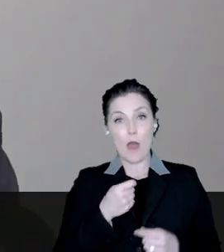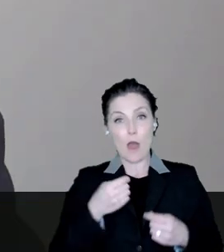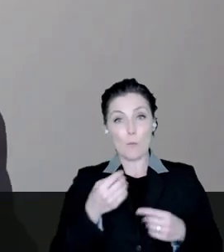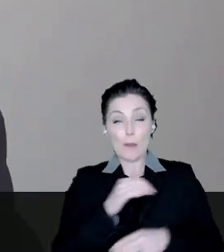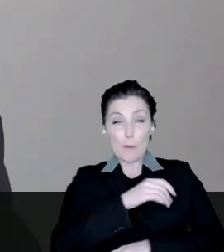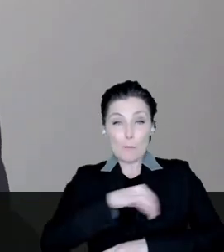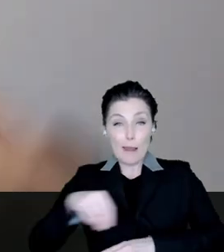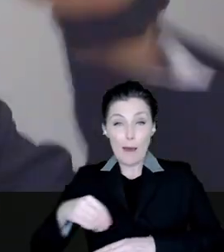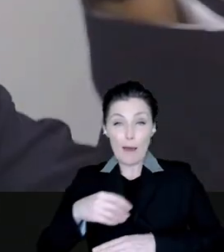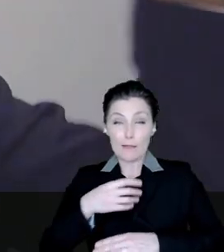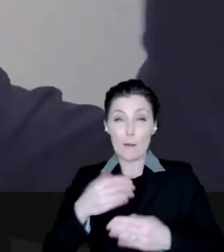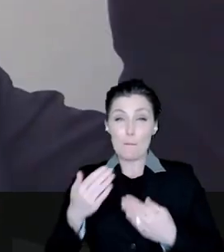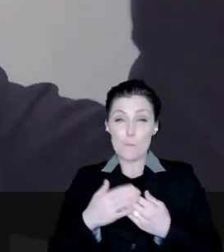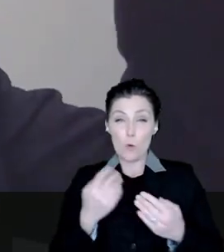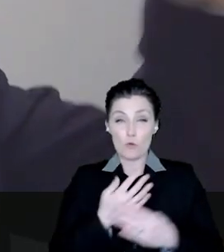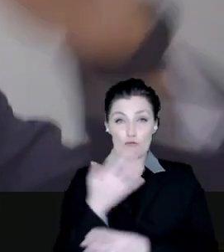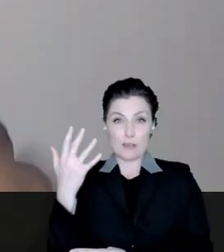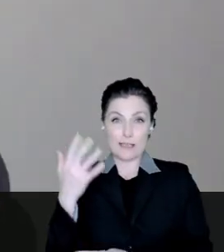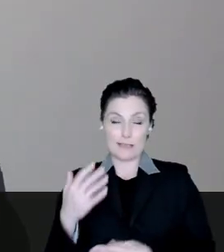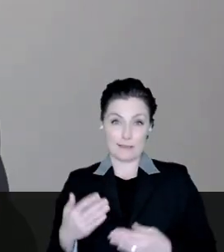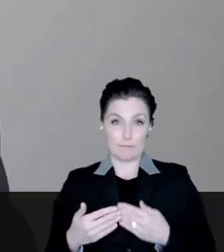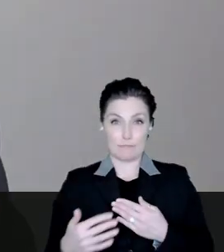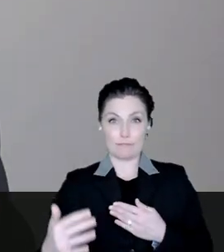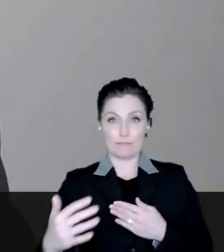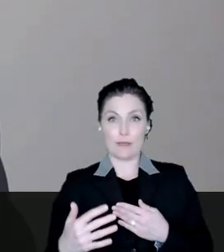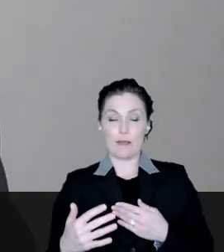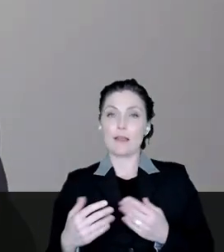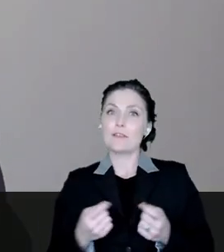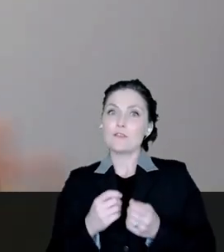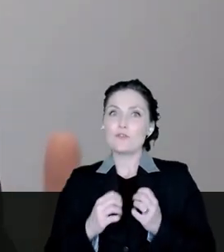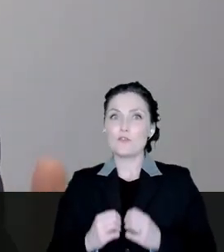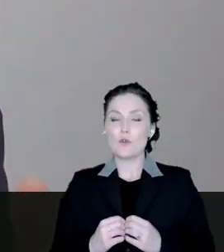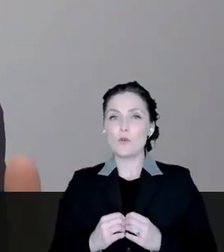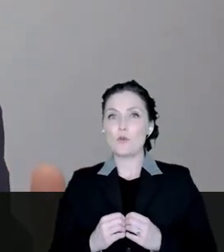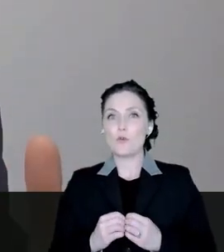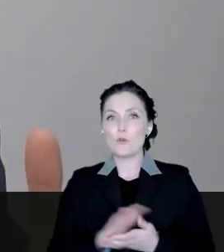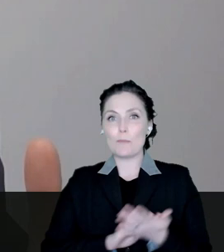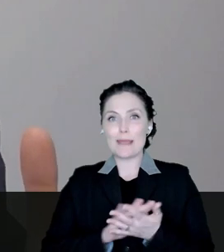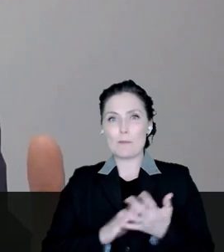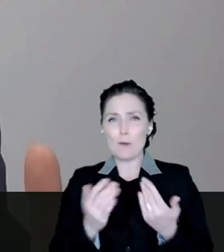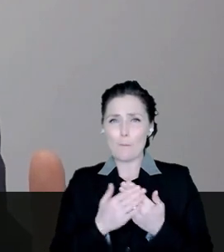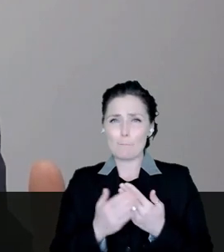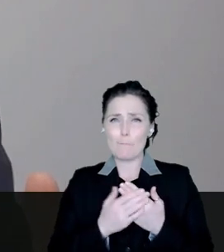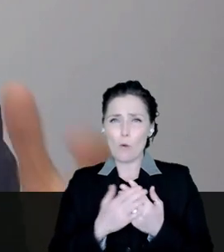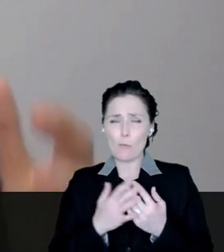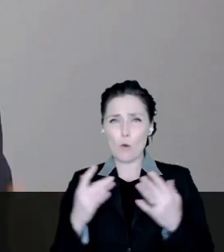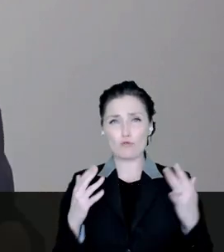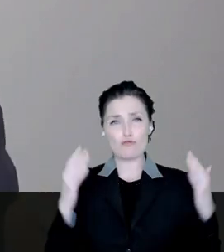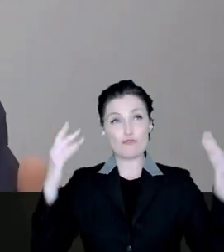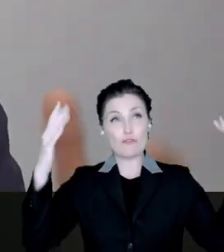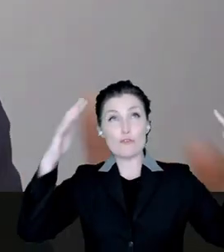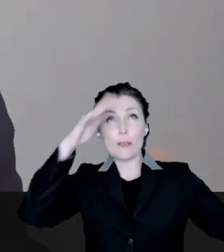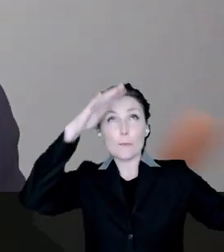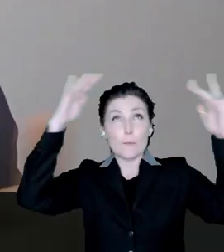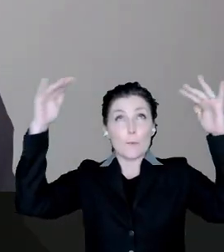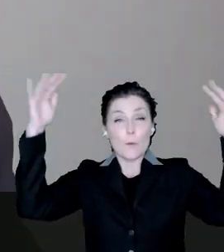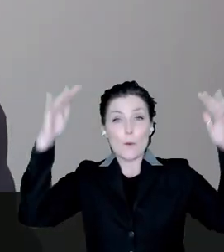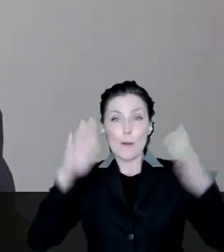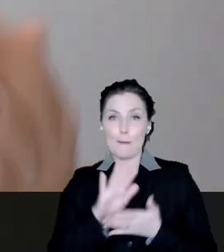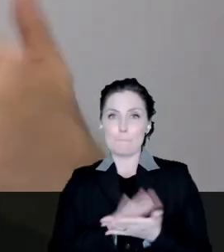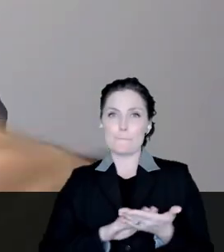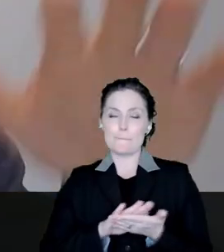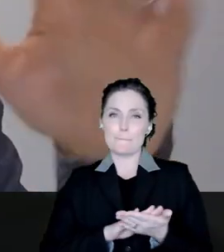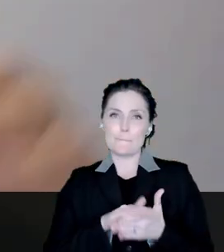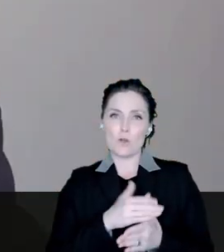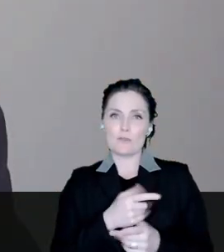trees as well and increasing the tree canopy of our city. Why? Because that helps us deal with the issue of mitigation and adaptation in